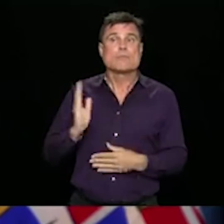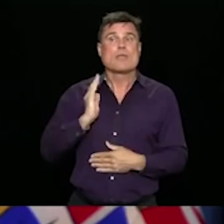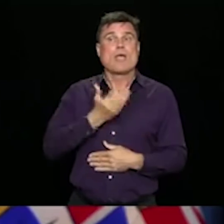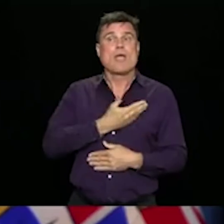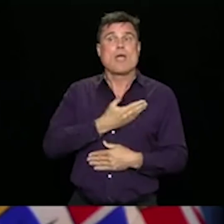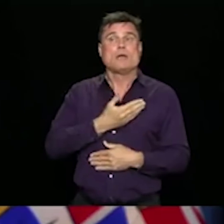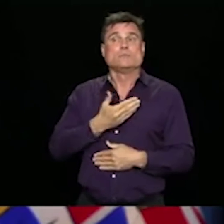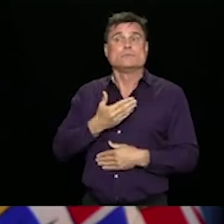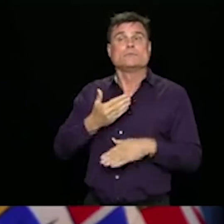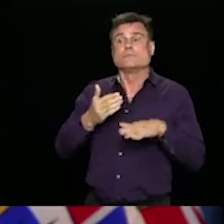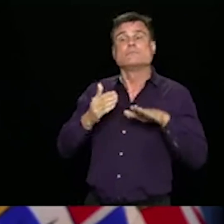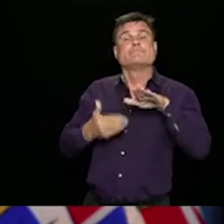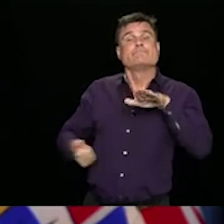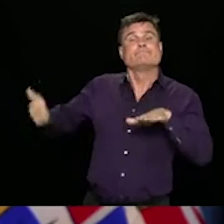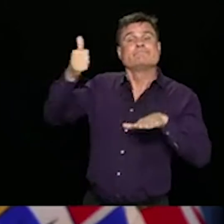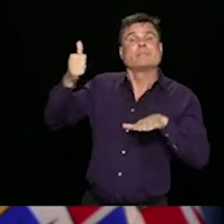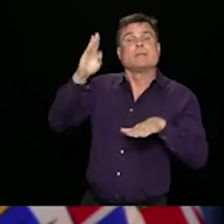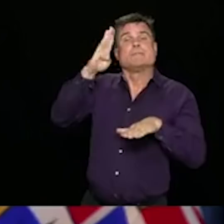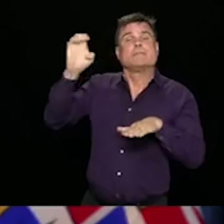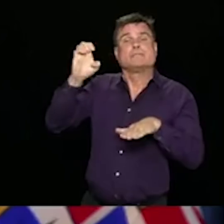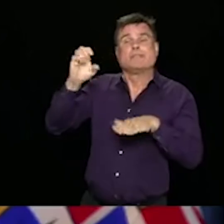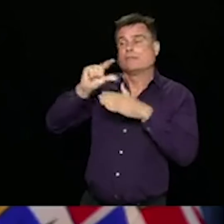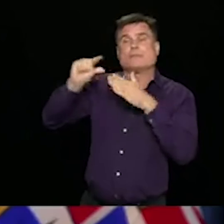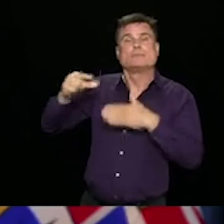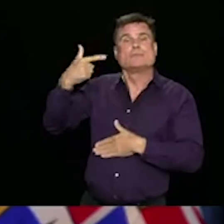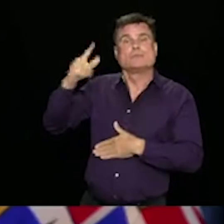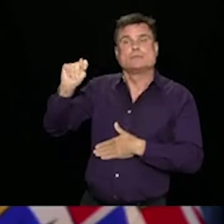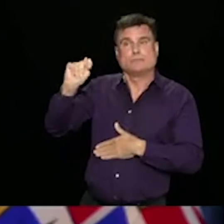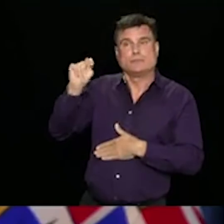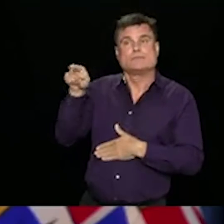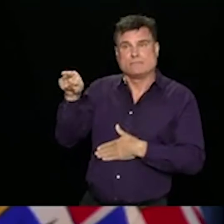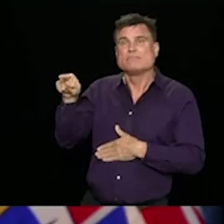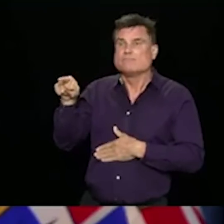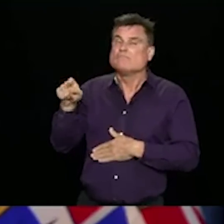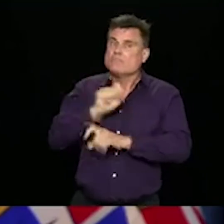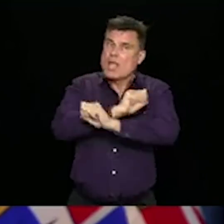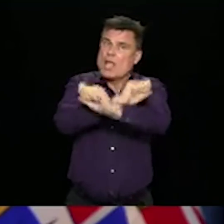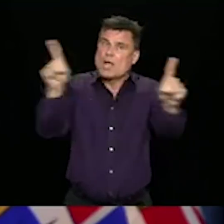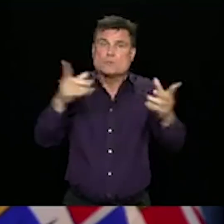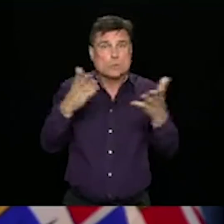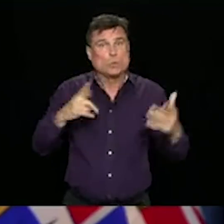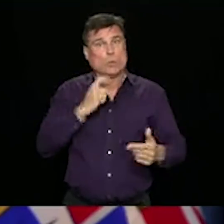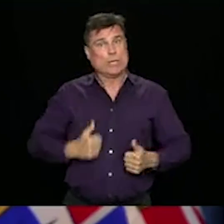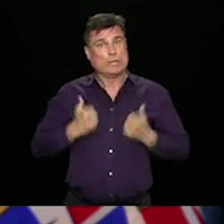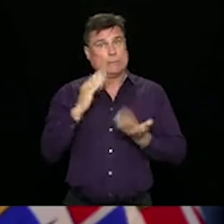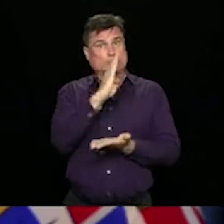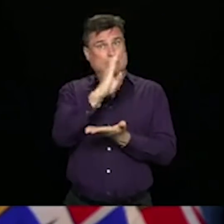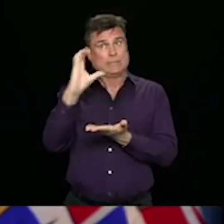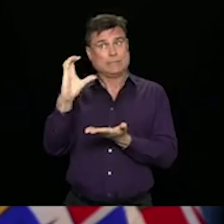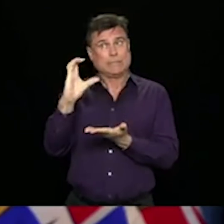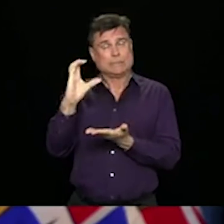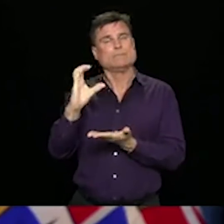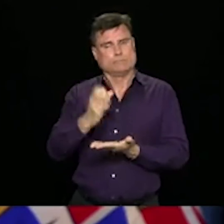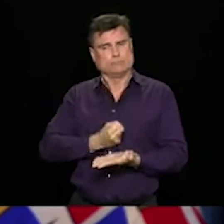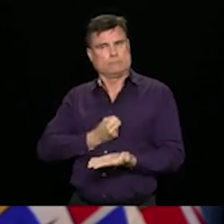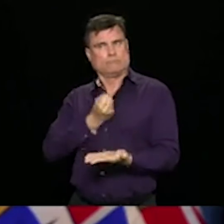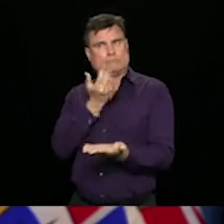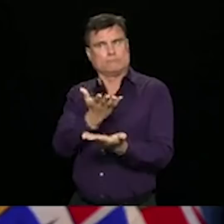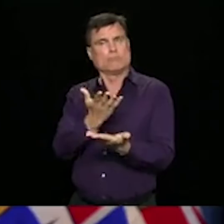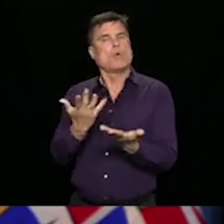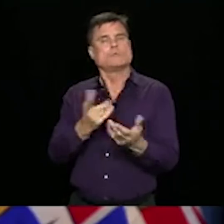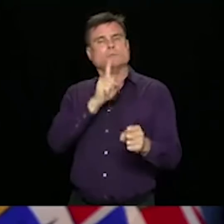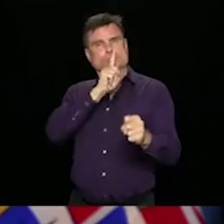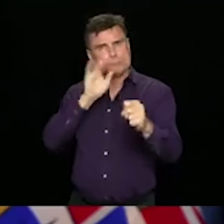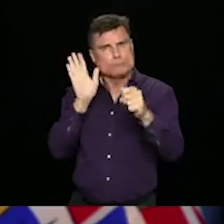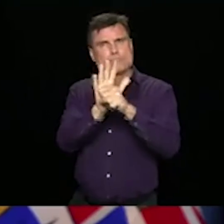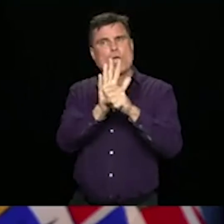pledge to uphold the values of diversity, inclusivity and respect, and to oppose racism and hate in all forms. And